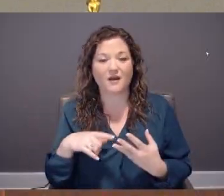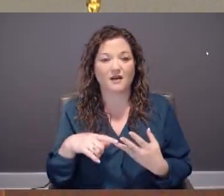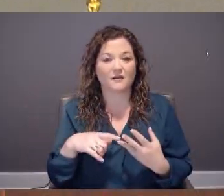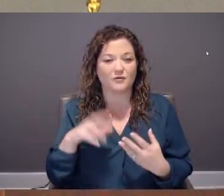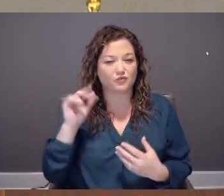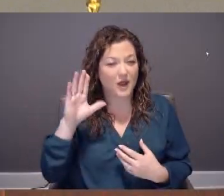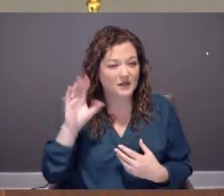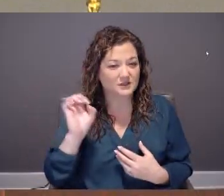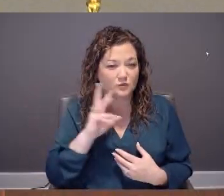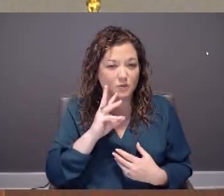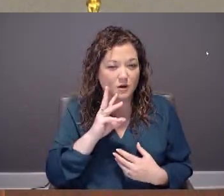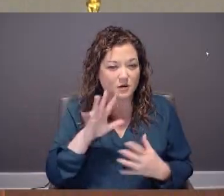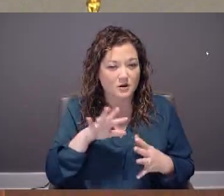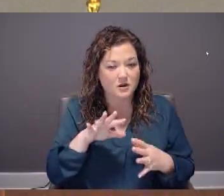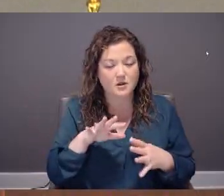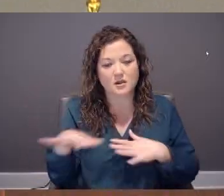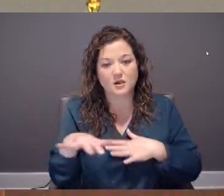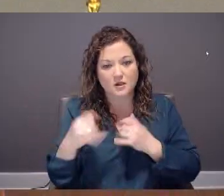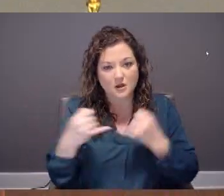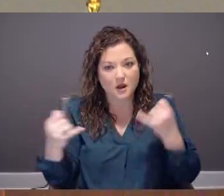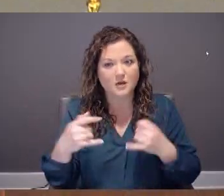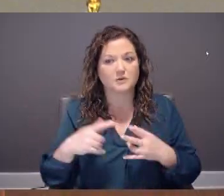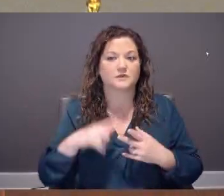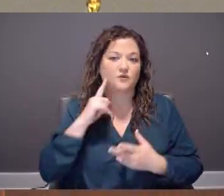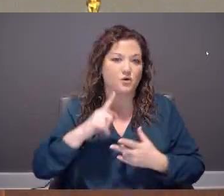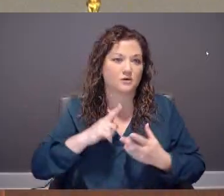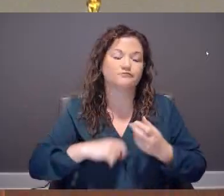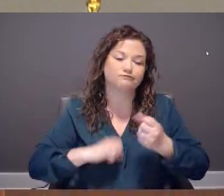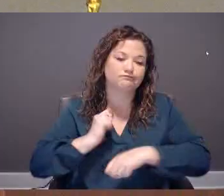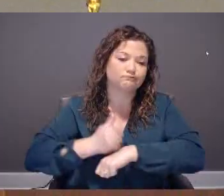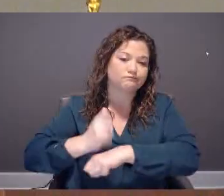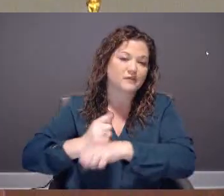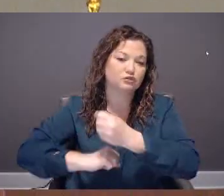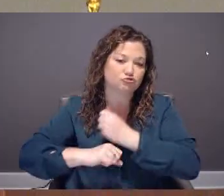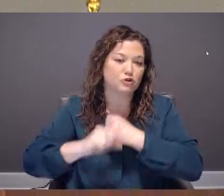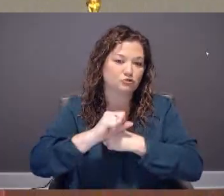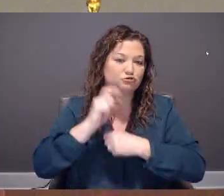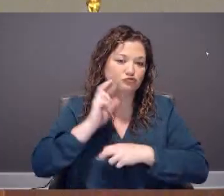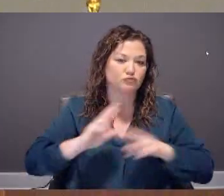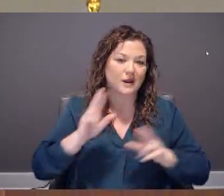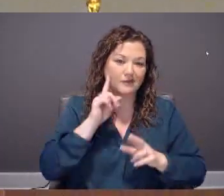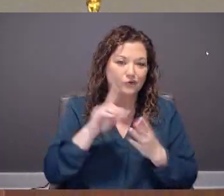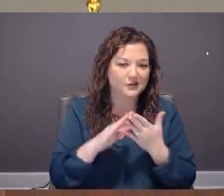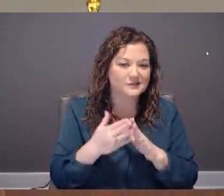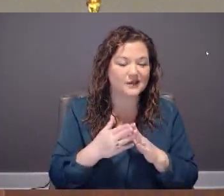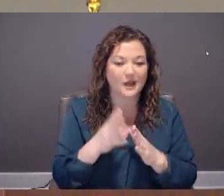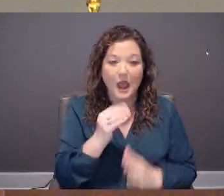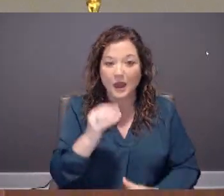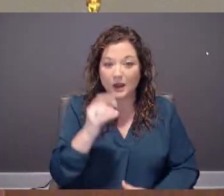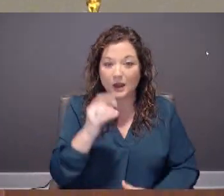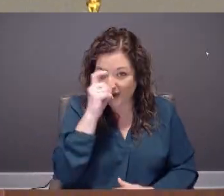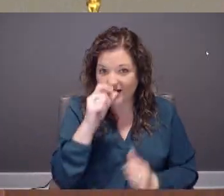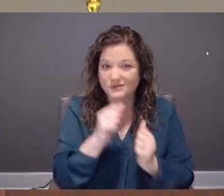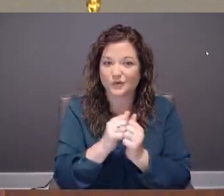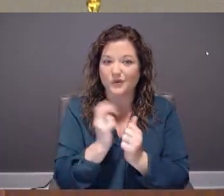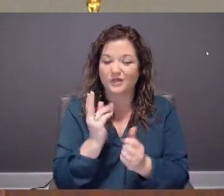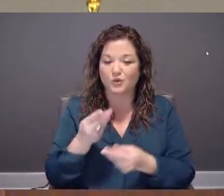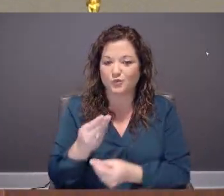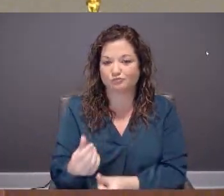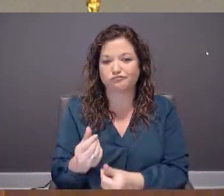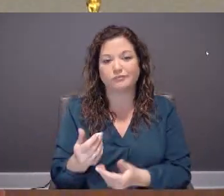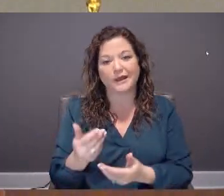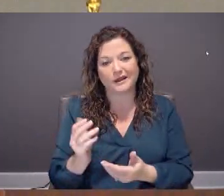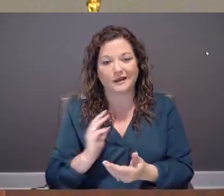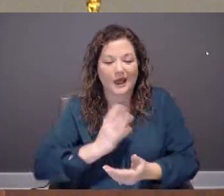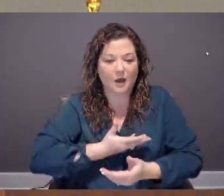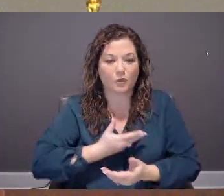Project, just getting the infrastructure in place for the city and trying to be wise with spending taxpayer